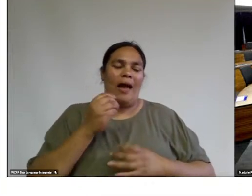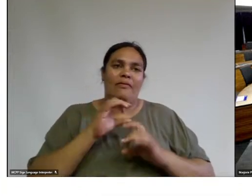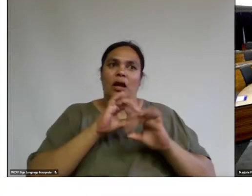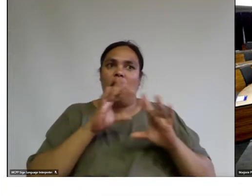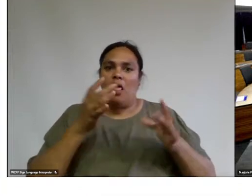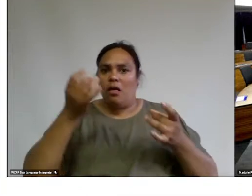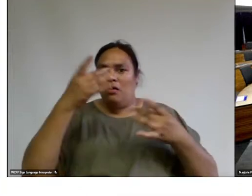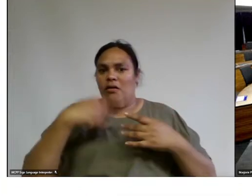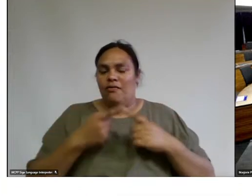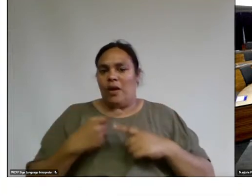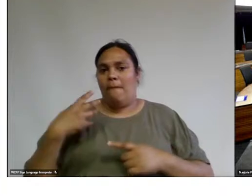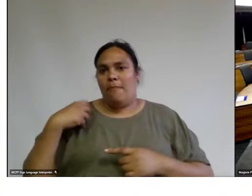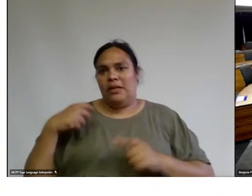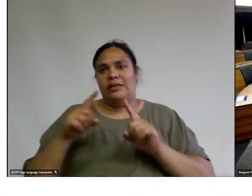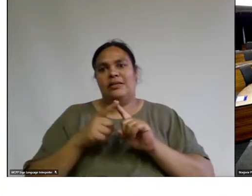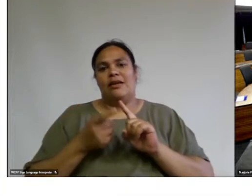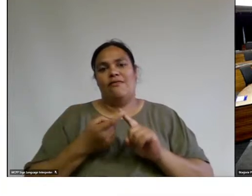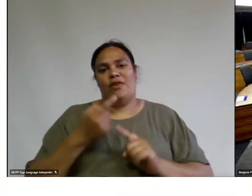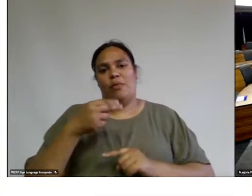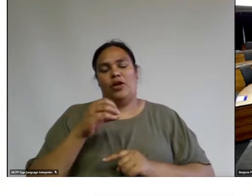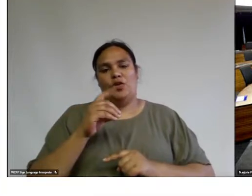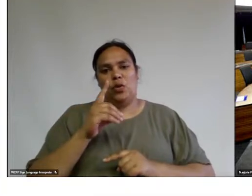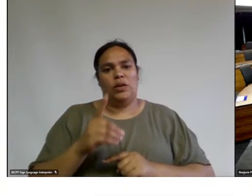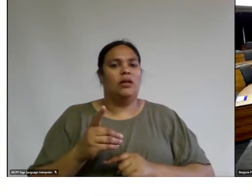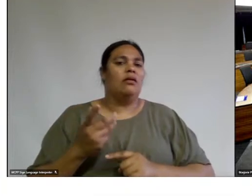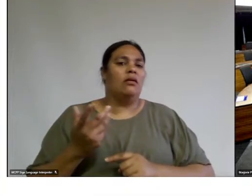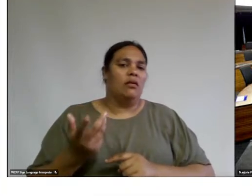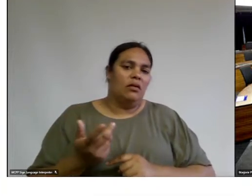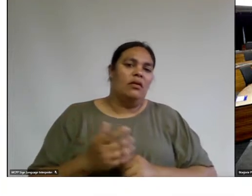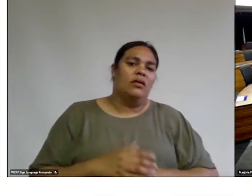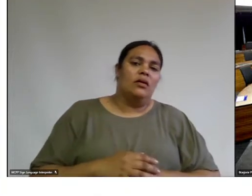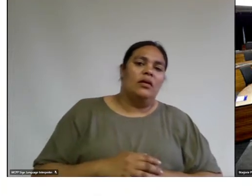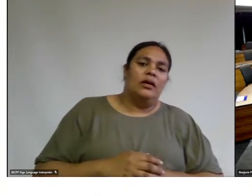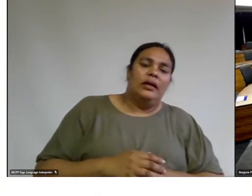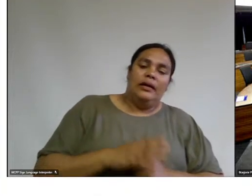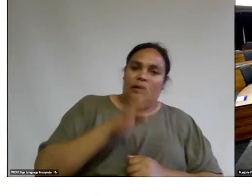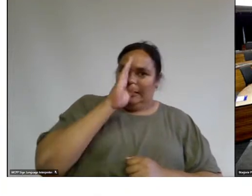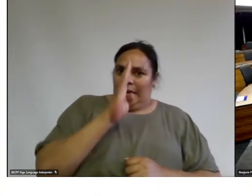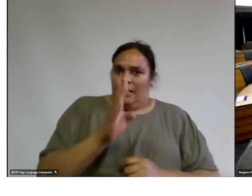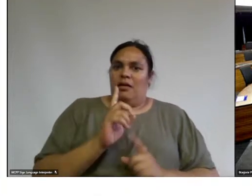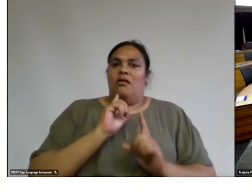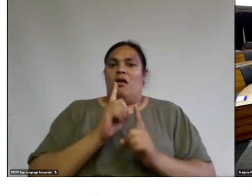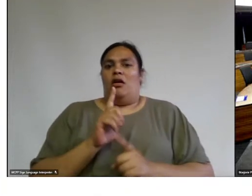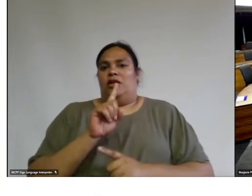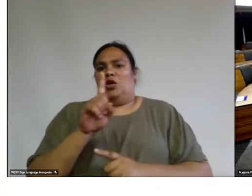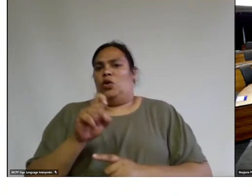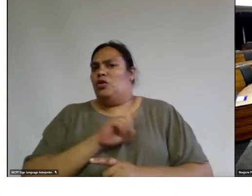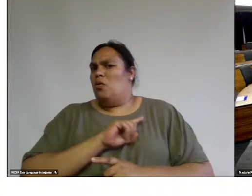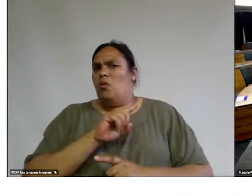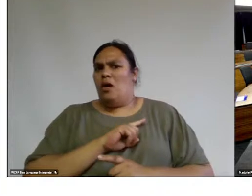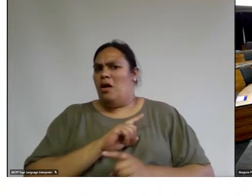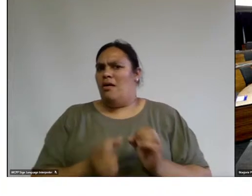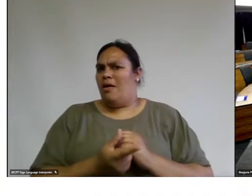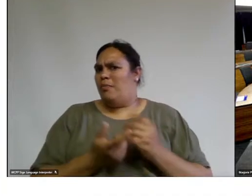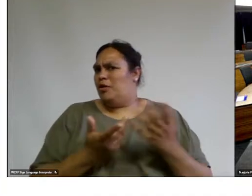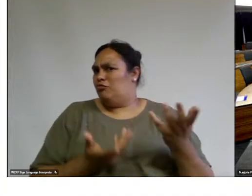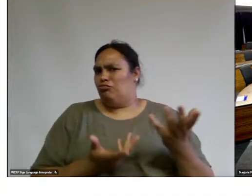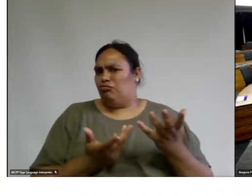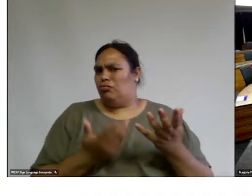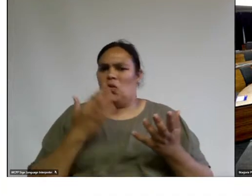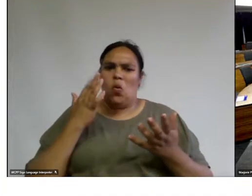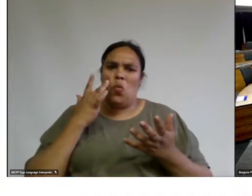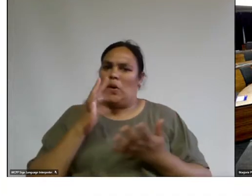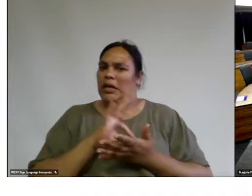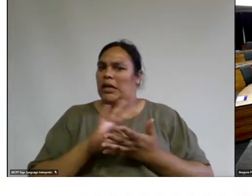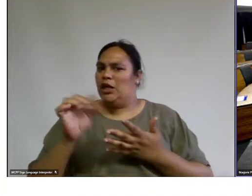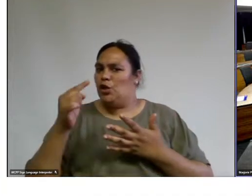from the Minister as well as to the HOD as to a direct answer to that question as to really when can we